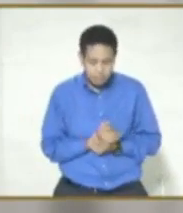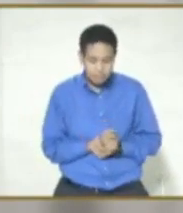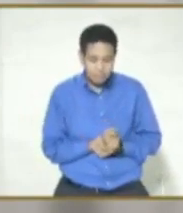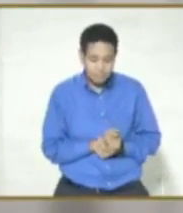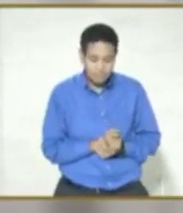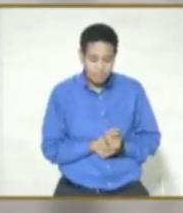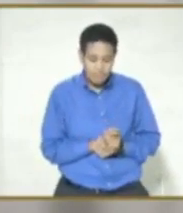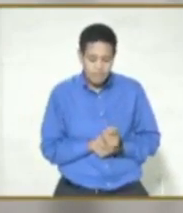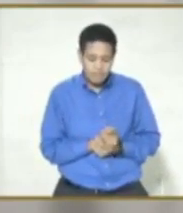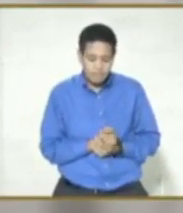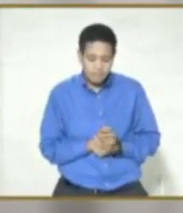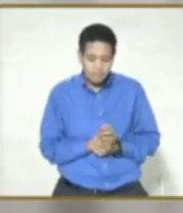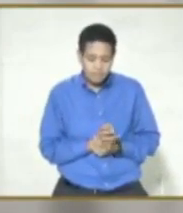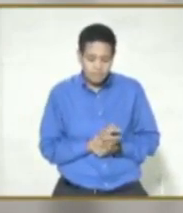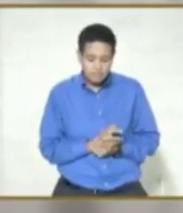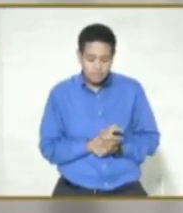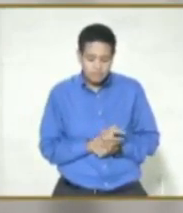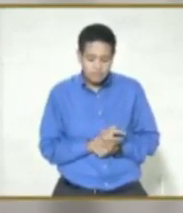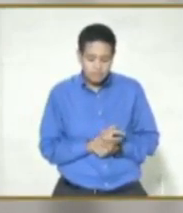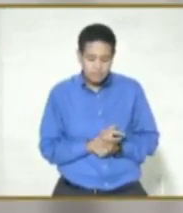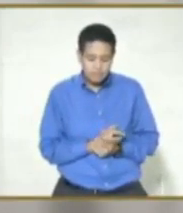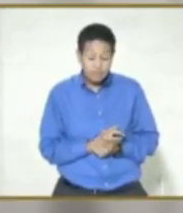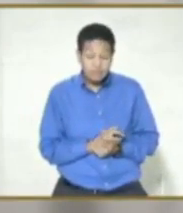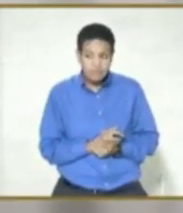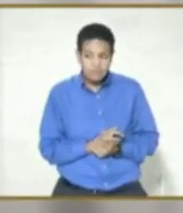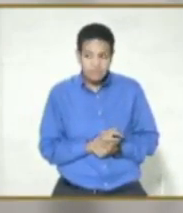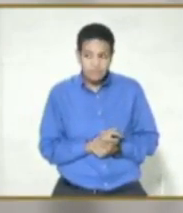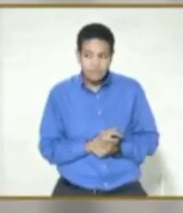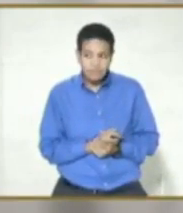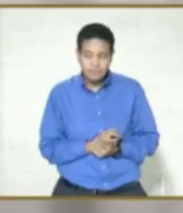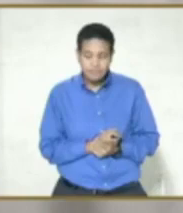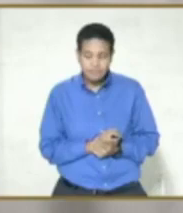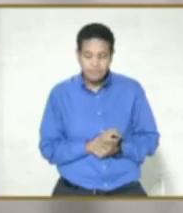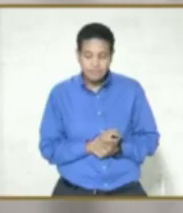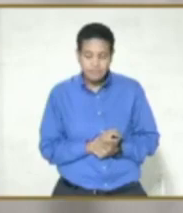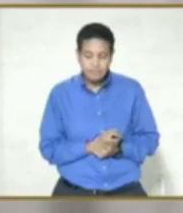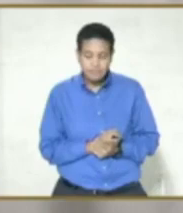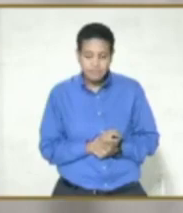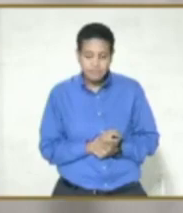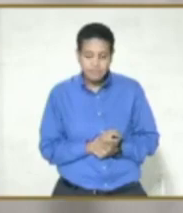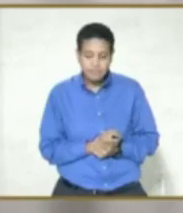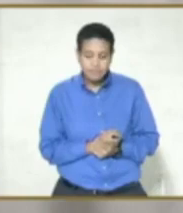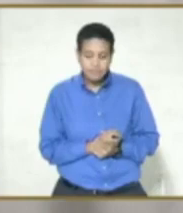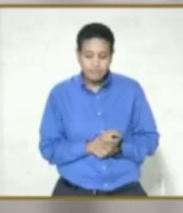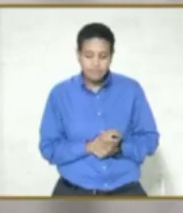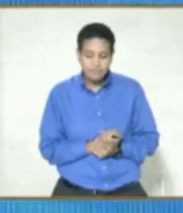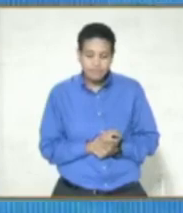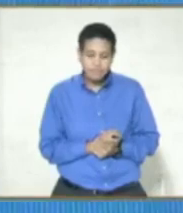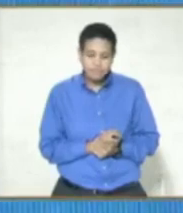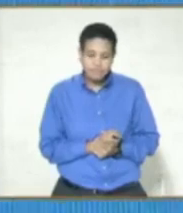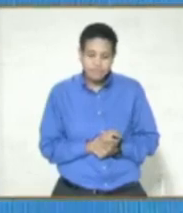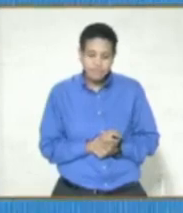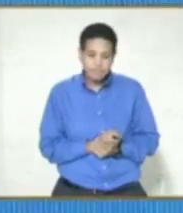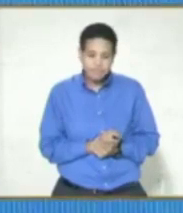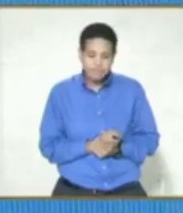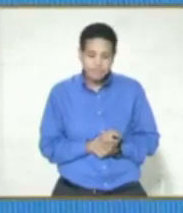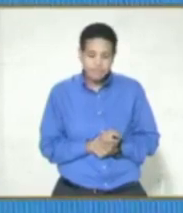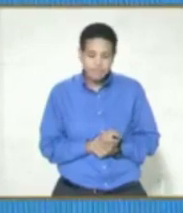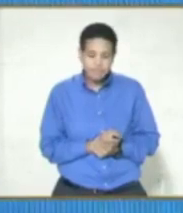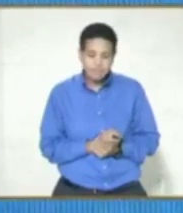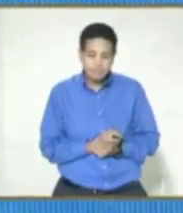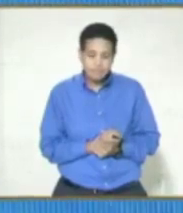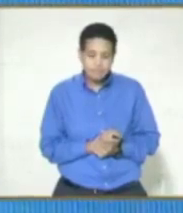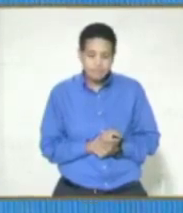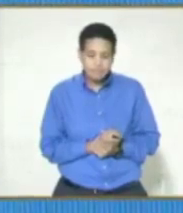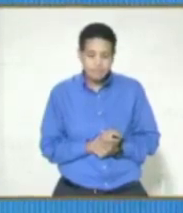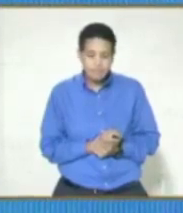I think I can handle the first part of that question. In terms of the public education, I think, between the